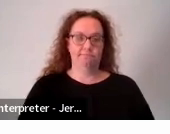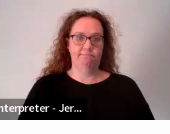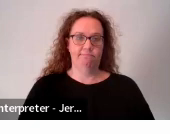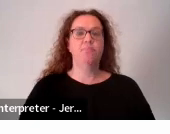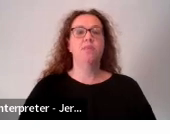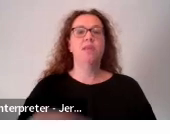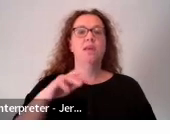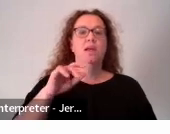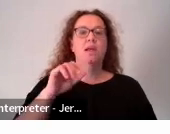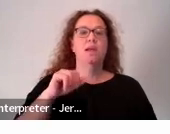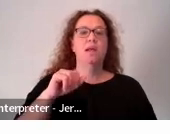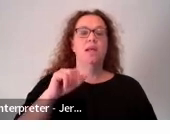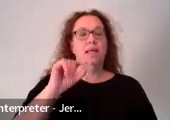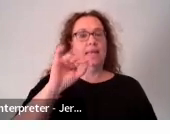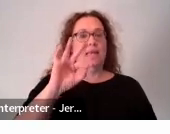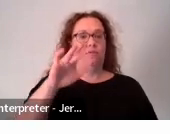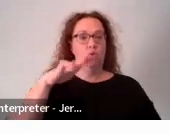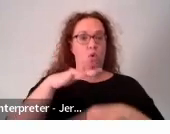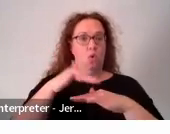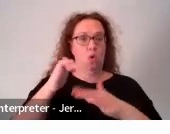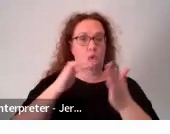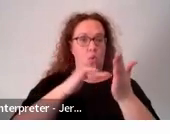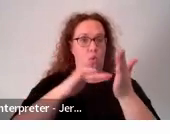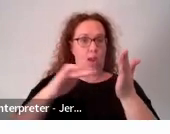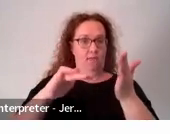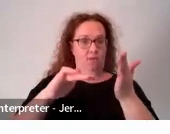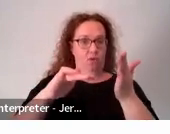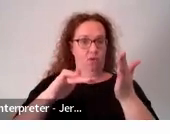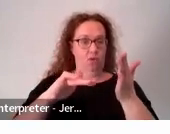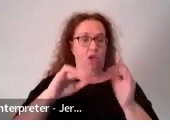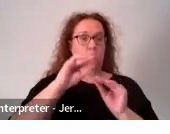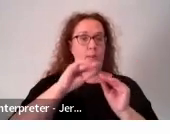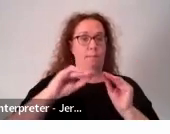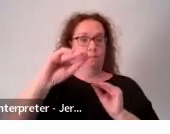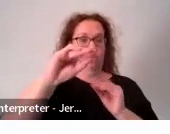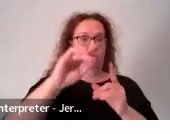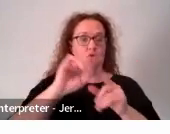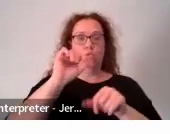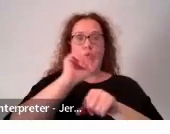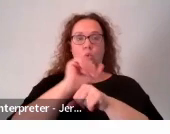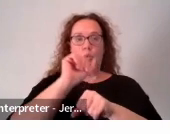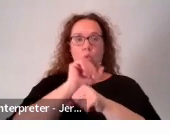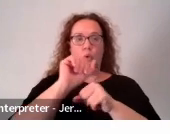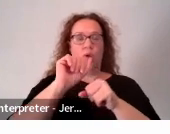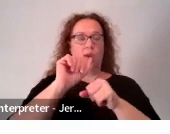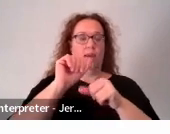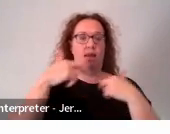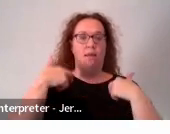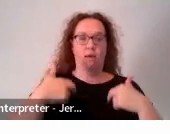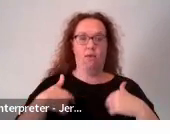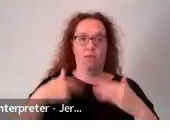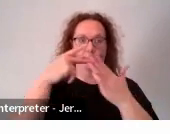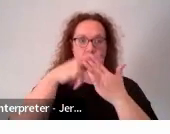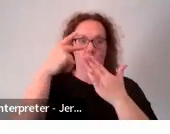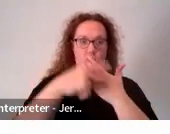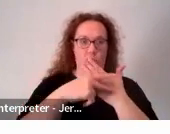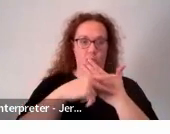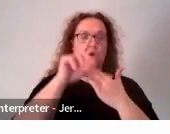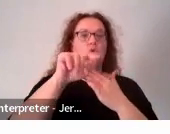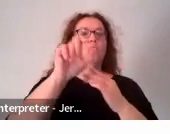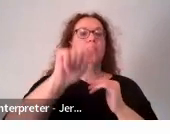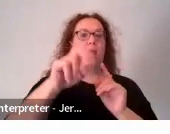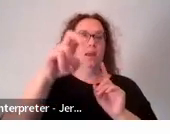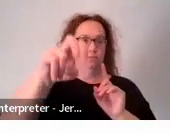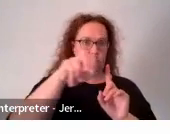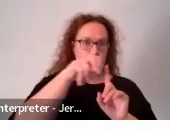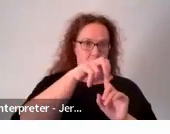Jackie, yeah, so if you're on the waiver and you move to the work program or working healthy, you can come back on